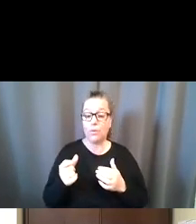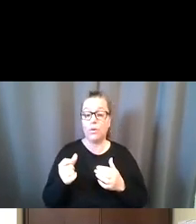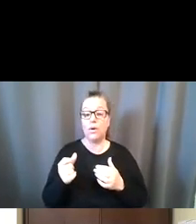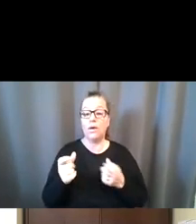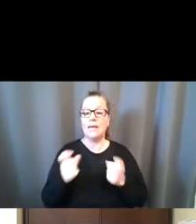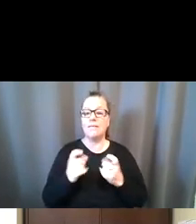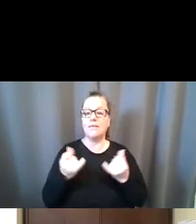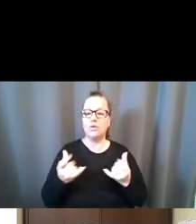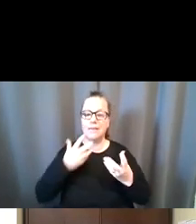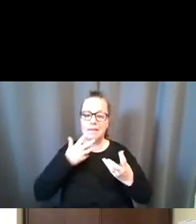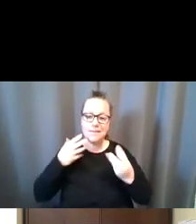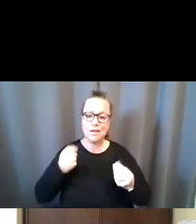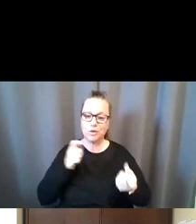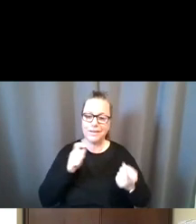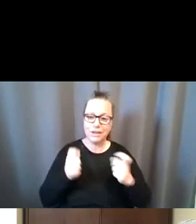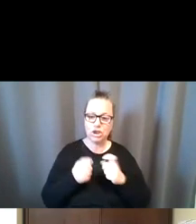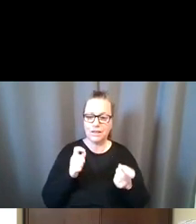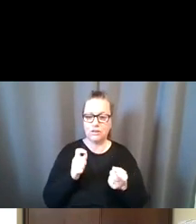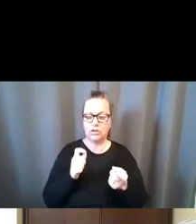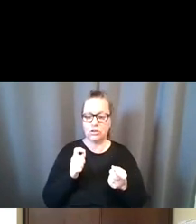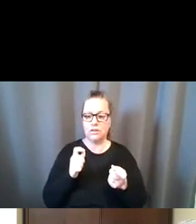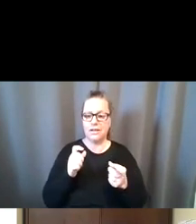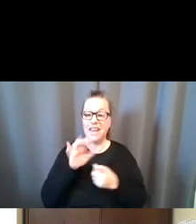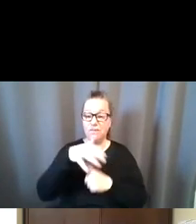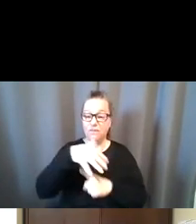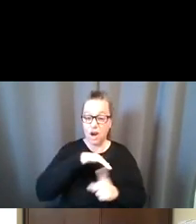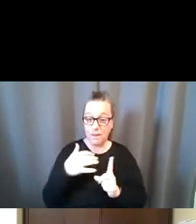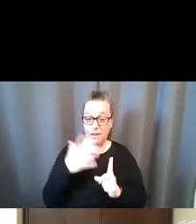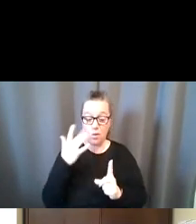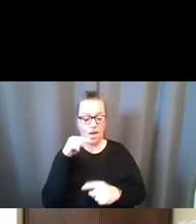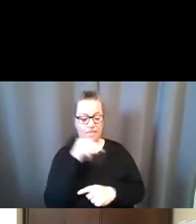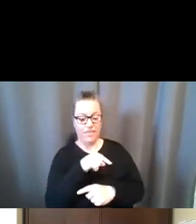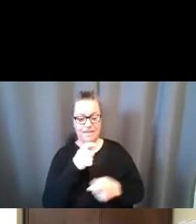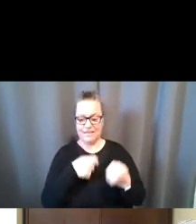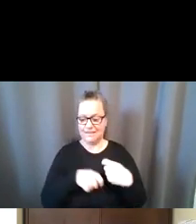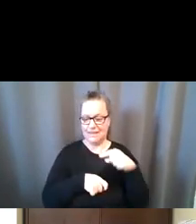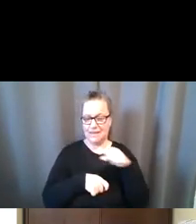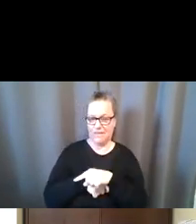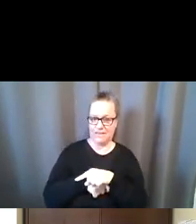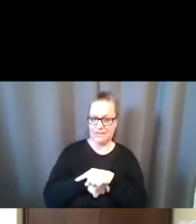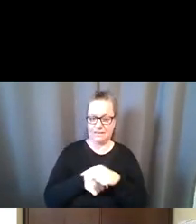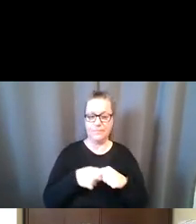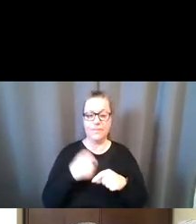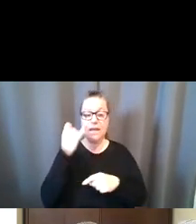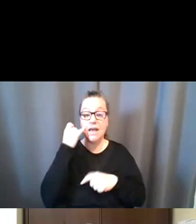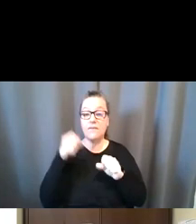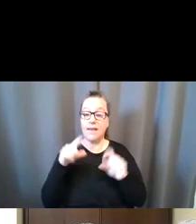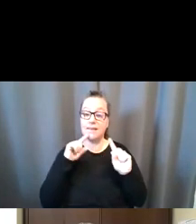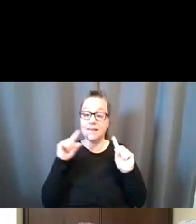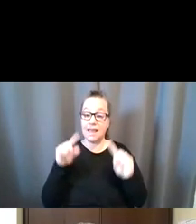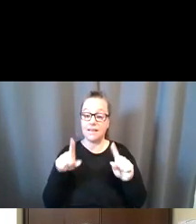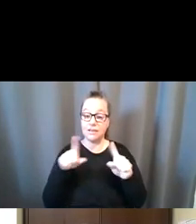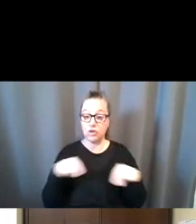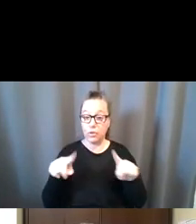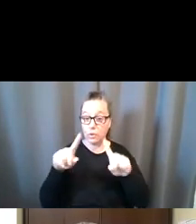today's saturated change environment, why this instead of that? If I can answer those questions, I